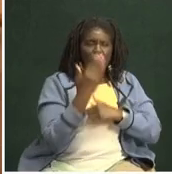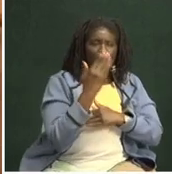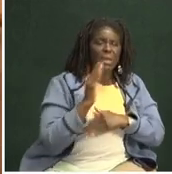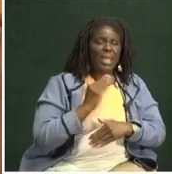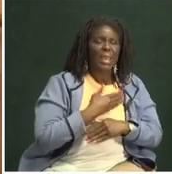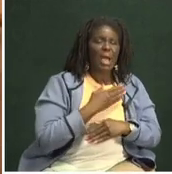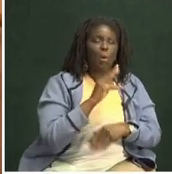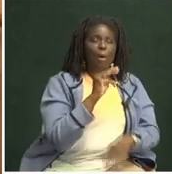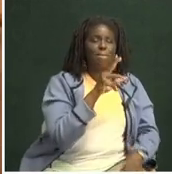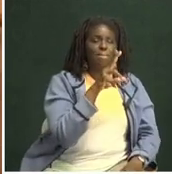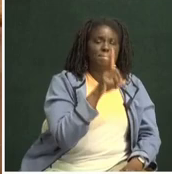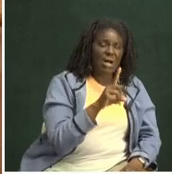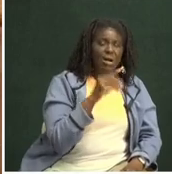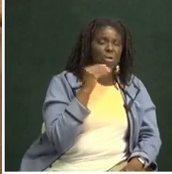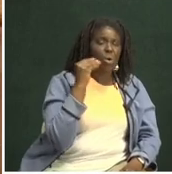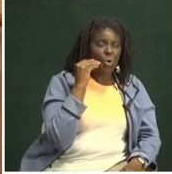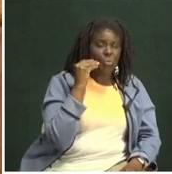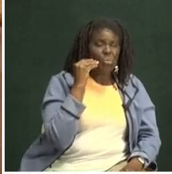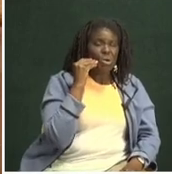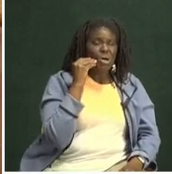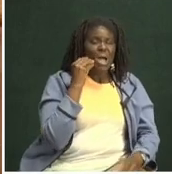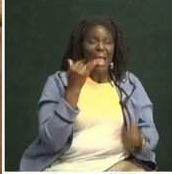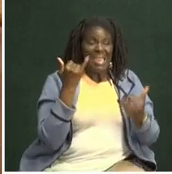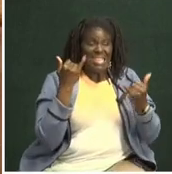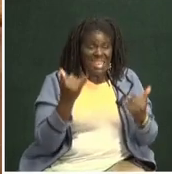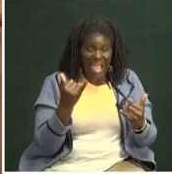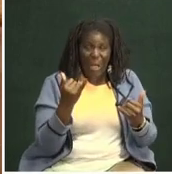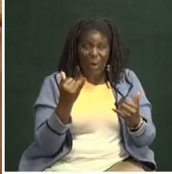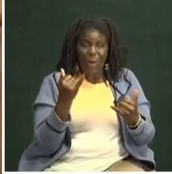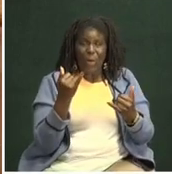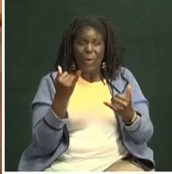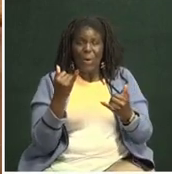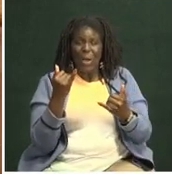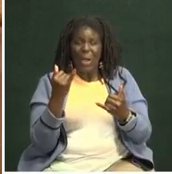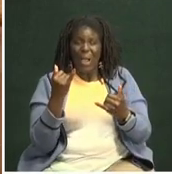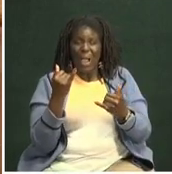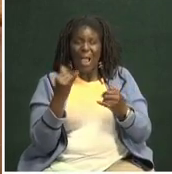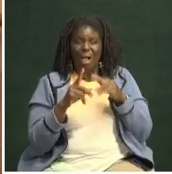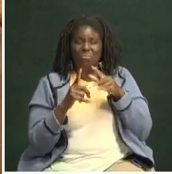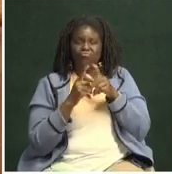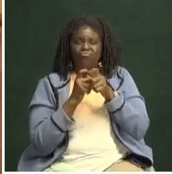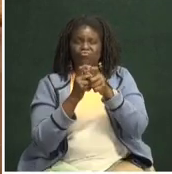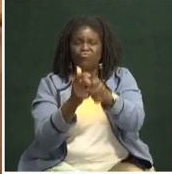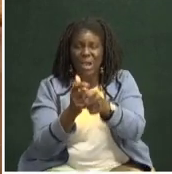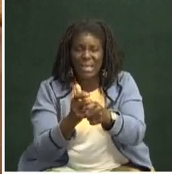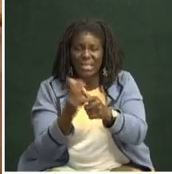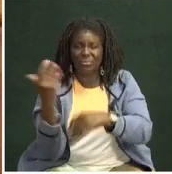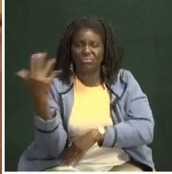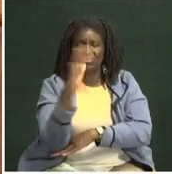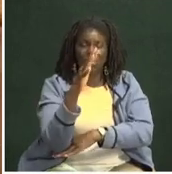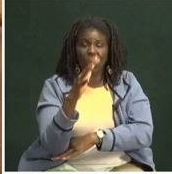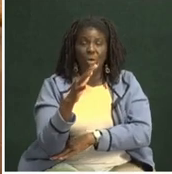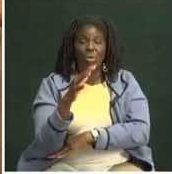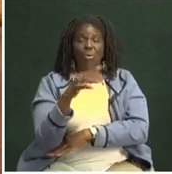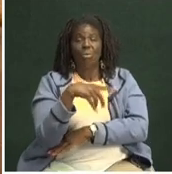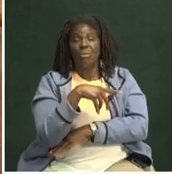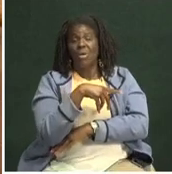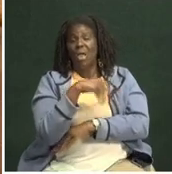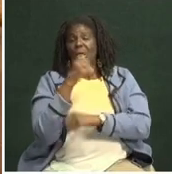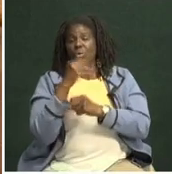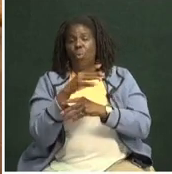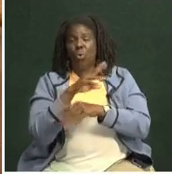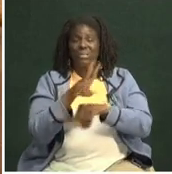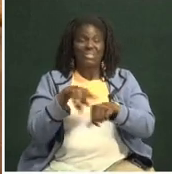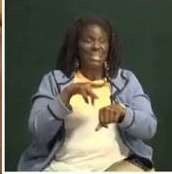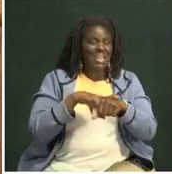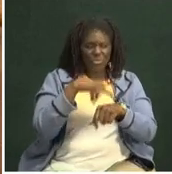death. I was very afraid. The effects of that civil war traumatized the nation, displaced